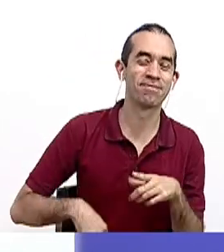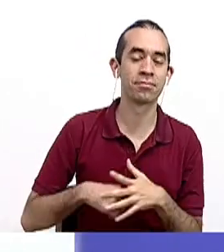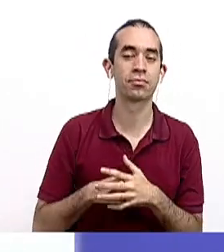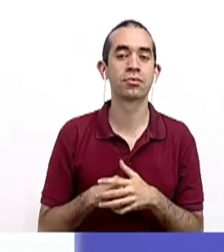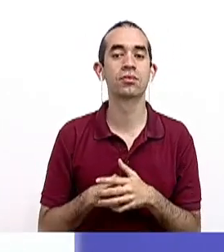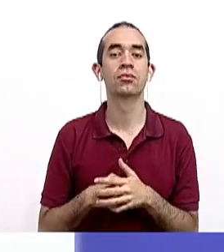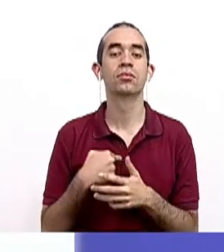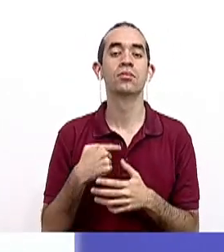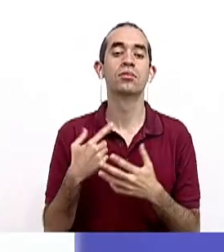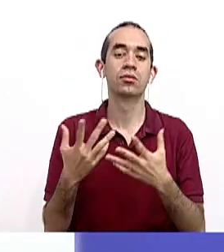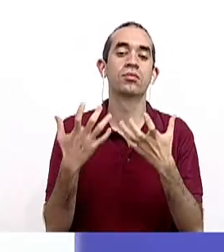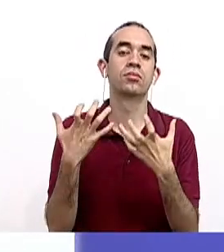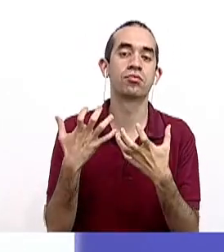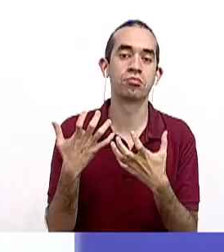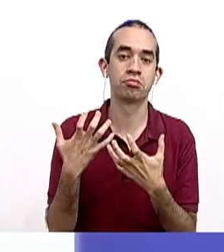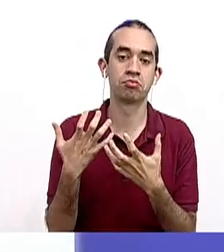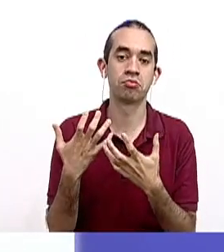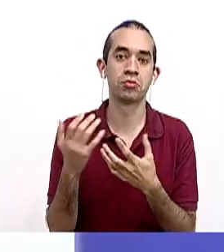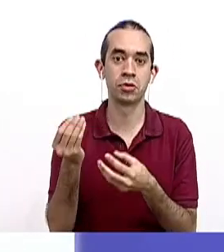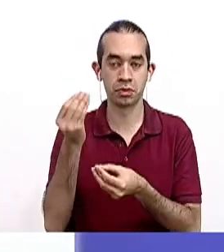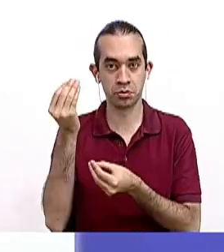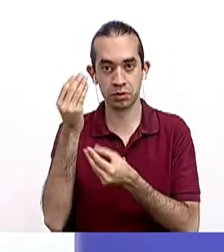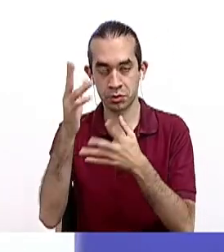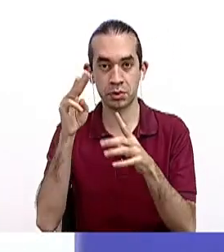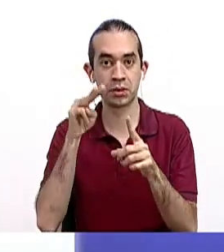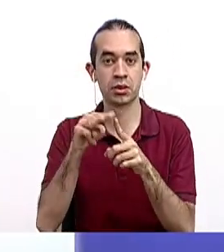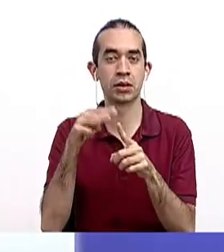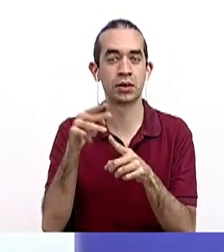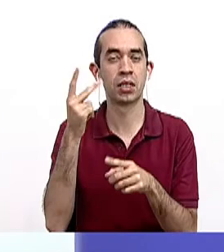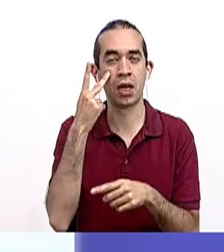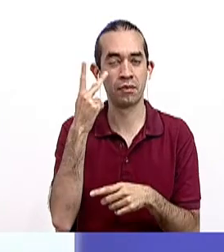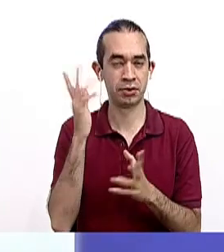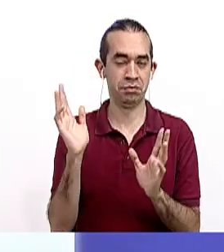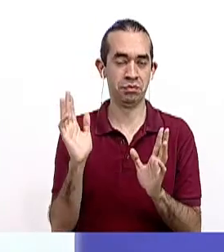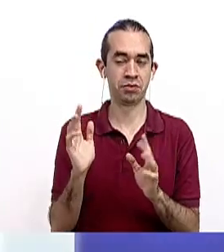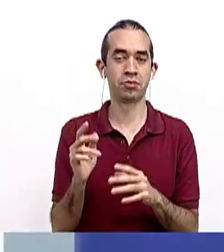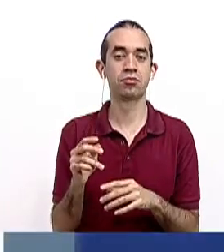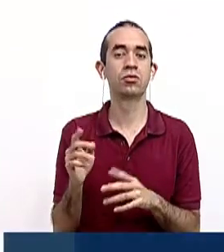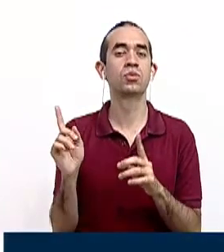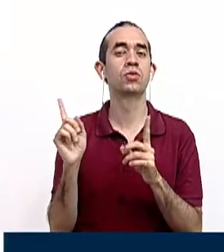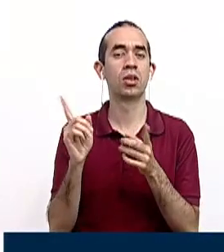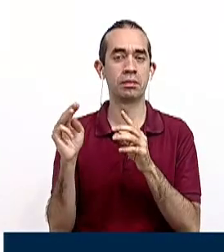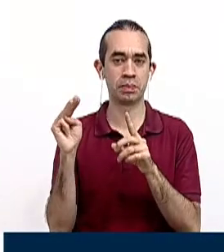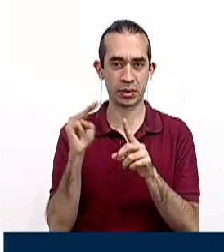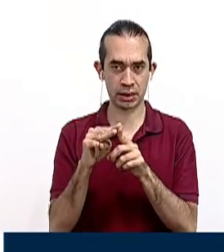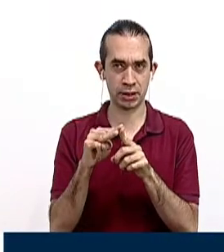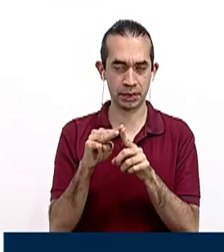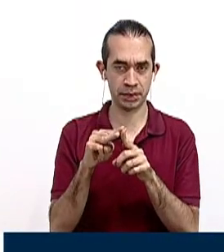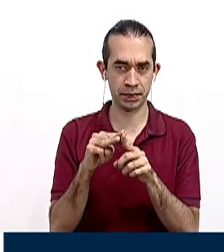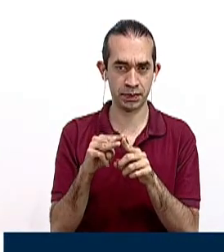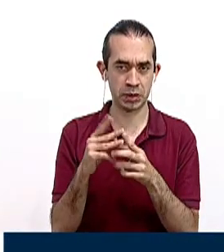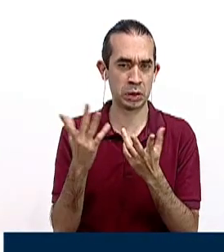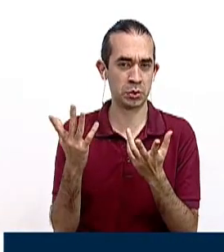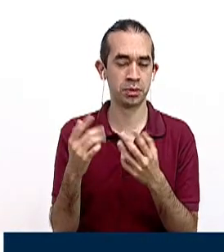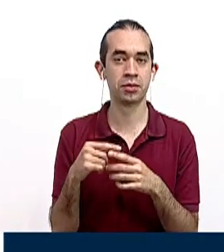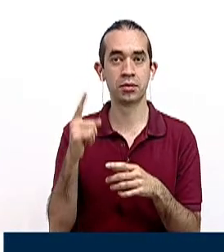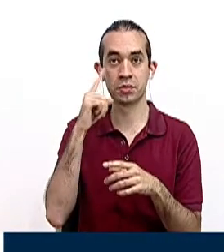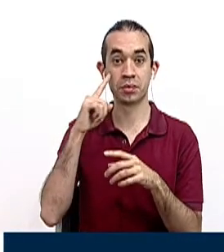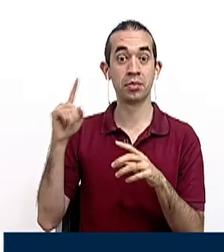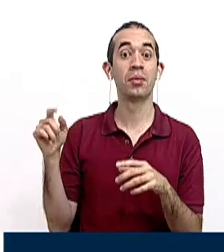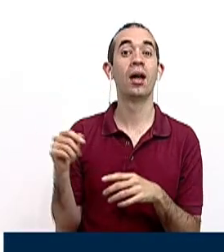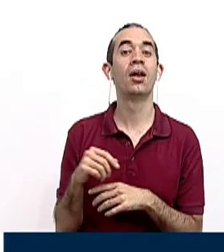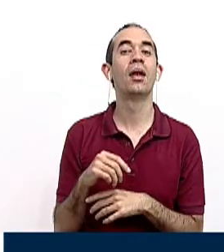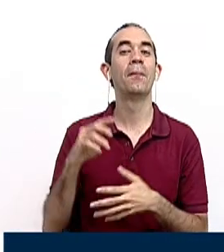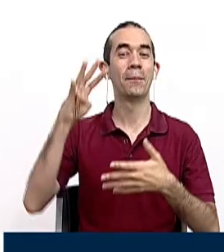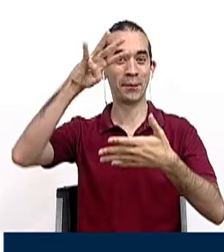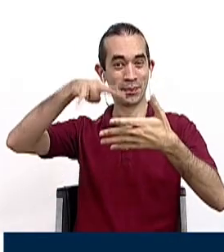wanted to do is to leave her a message. Let's see what I have prepared for that message. So I have right here a Padlet.